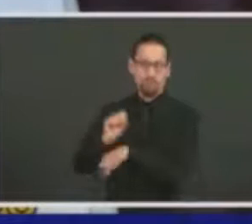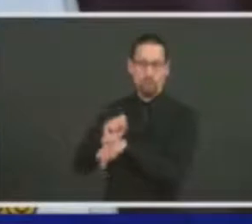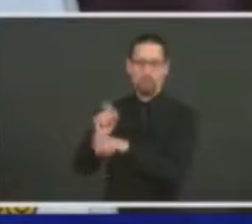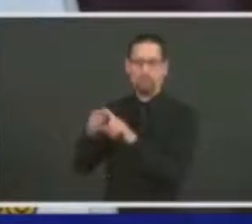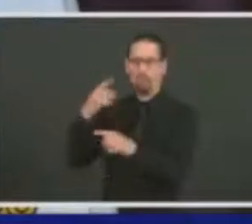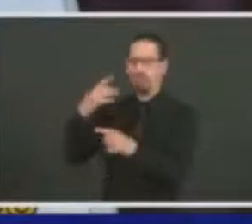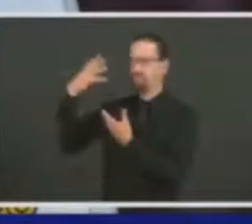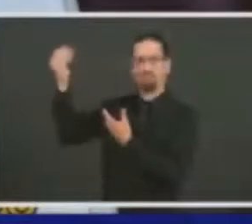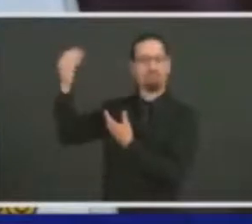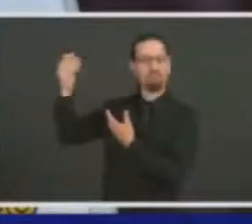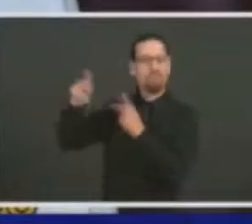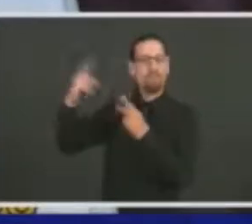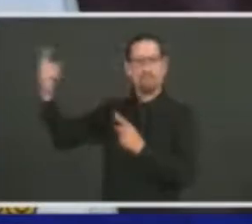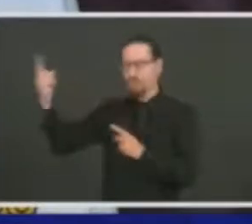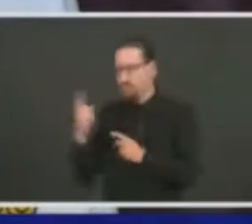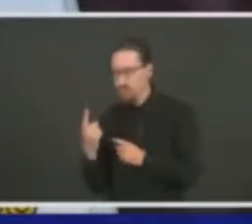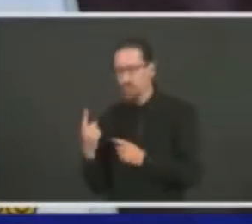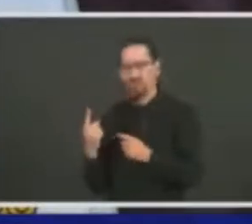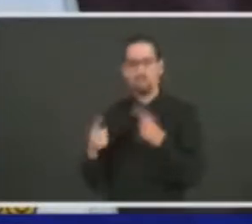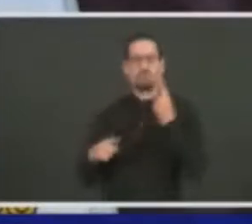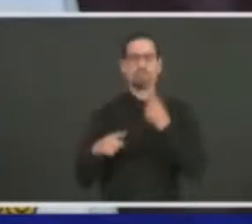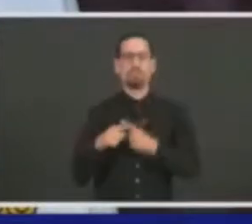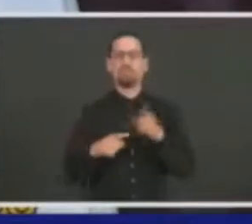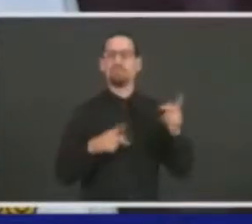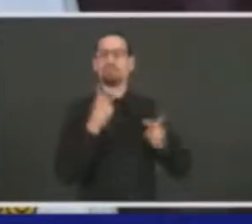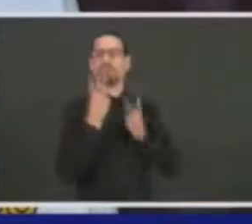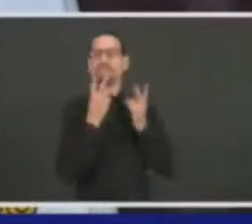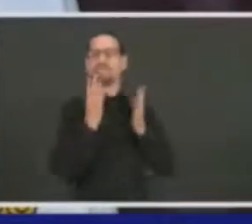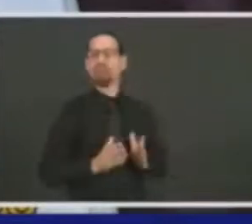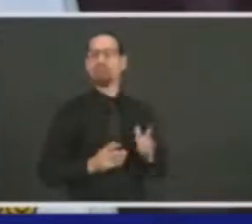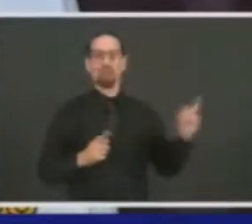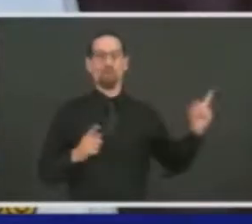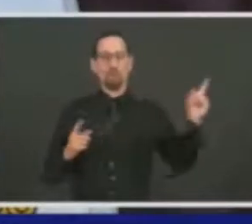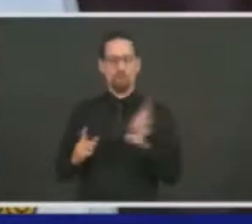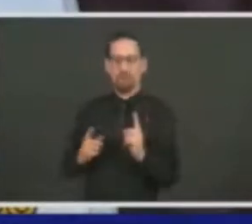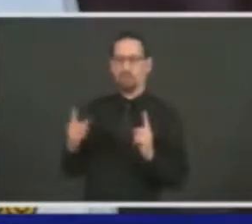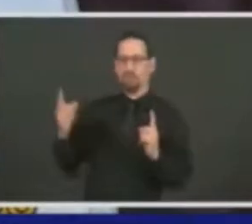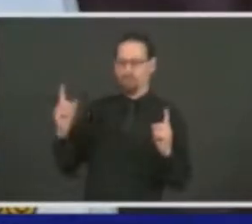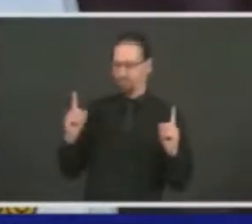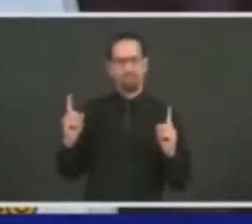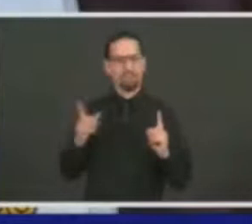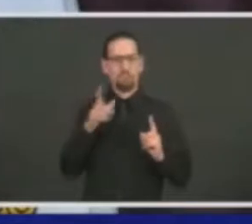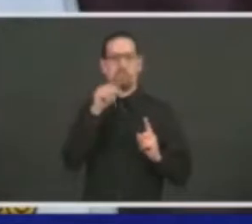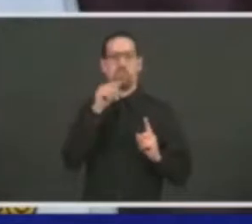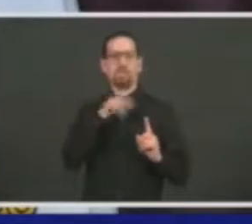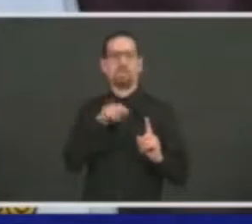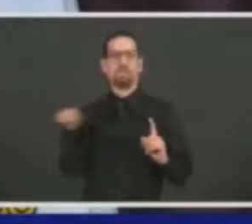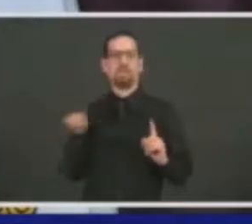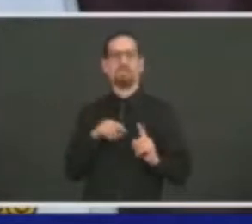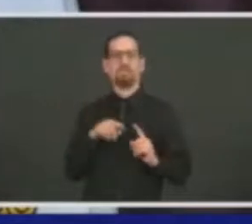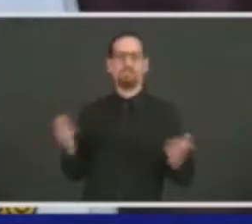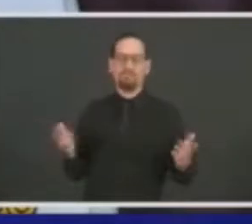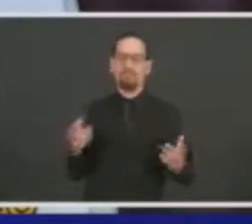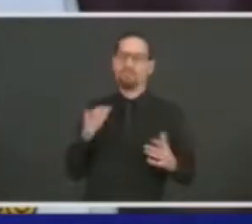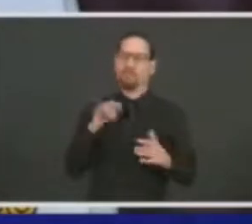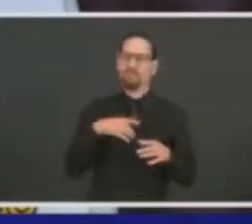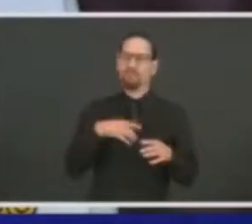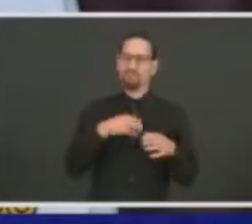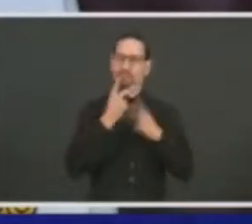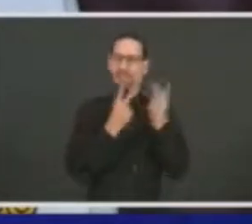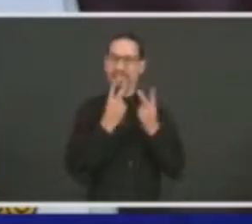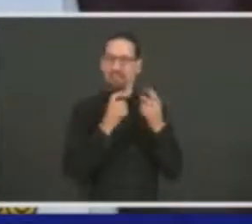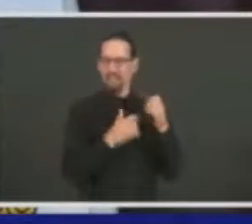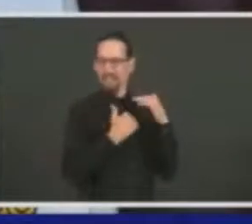the visitors themselves, but being able to have control of the visitation, keeping it limited the way